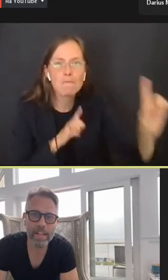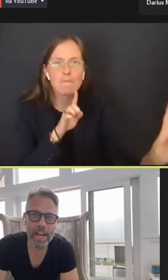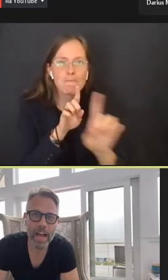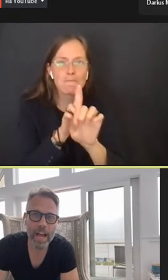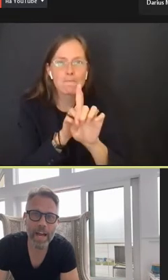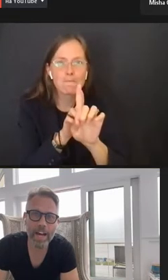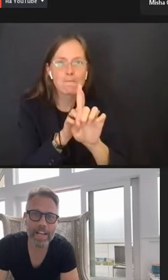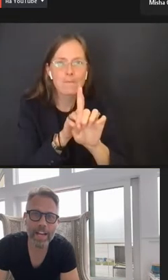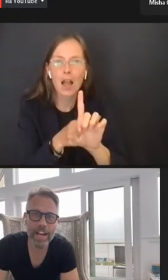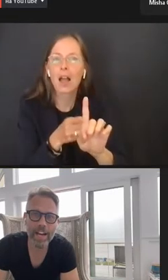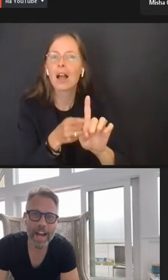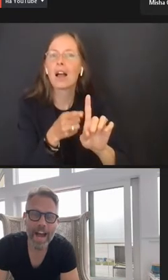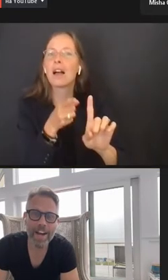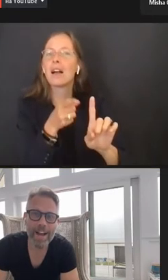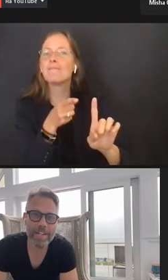Like,